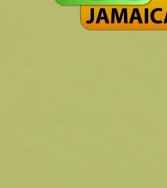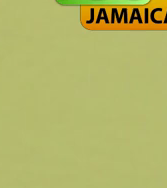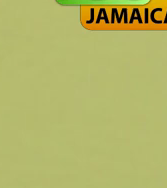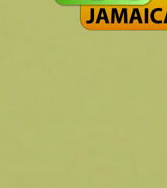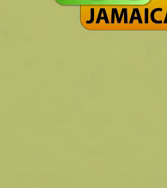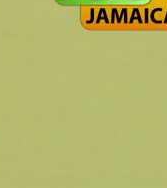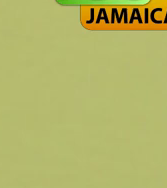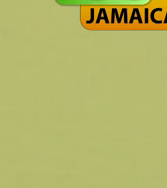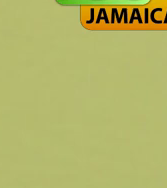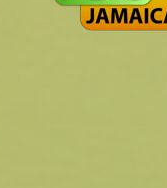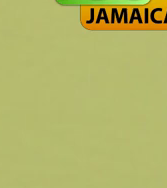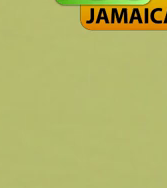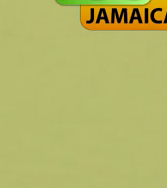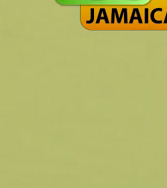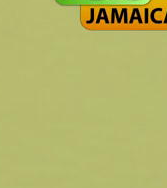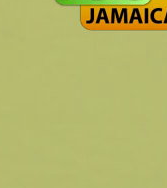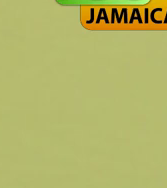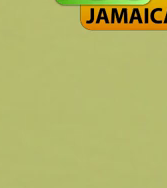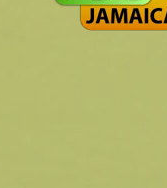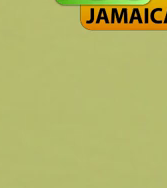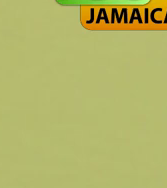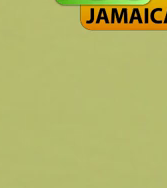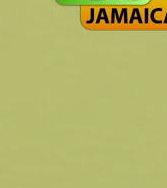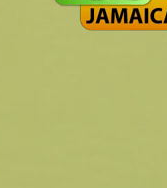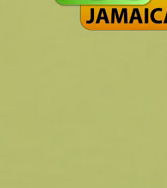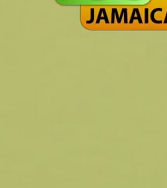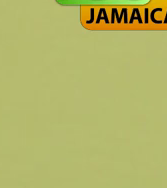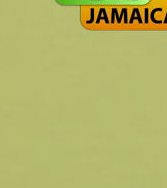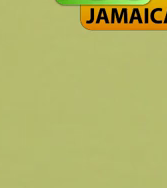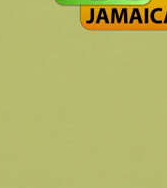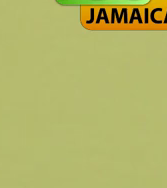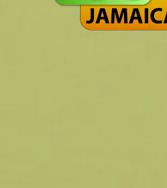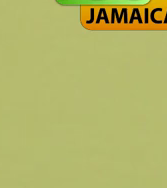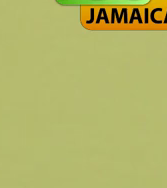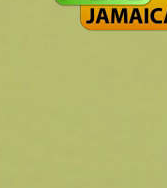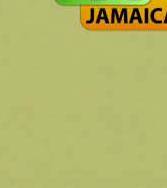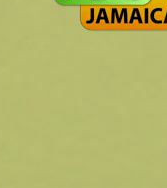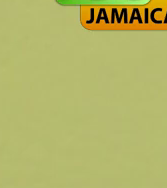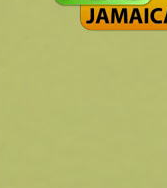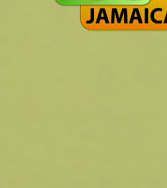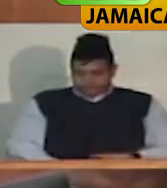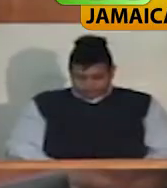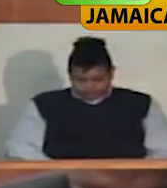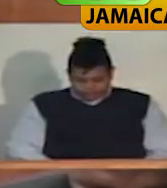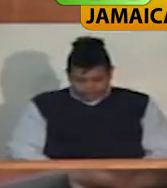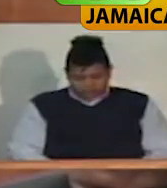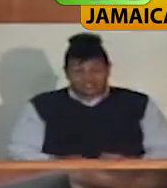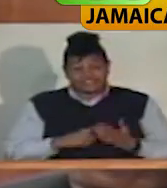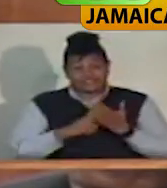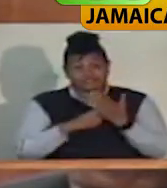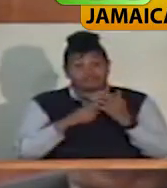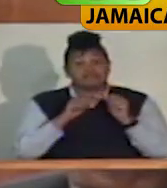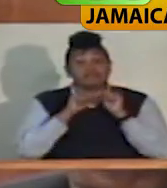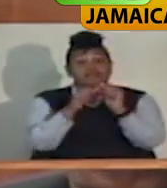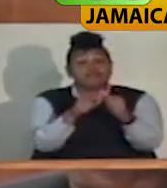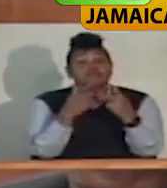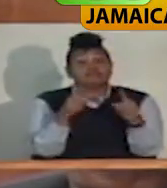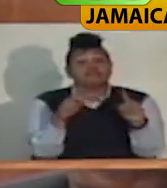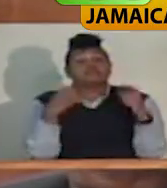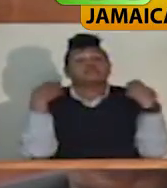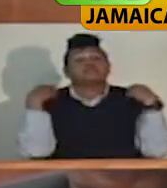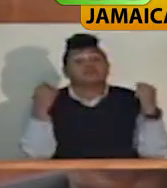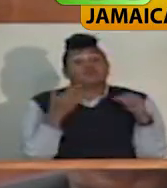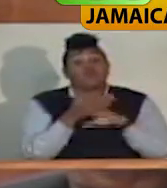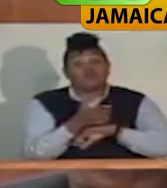and she was a maternal figure. She got everything done without a complaint or a murmur. Shahine Robinson was